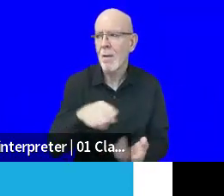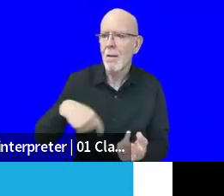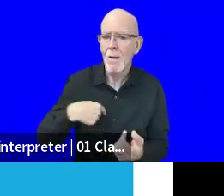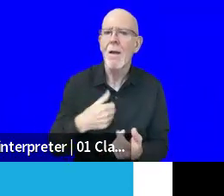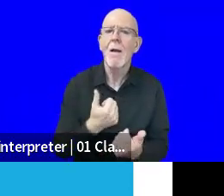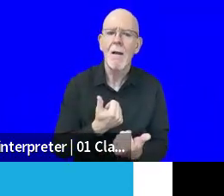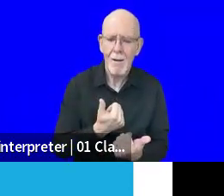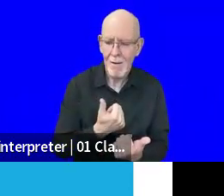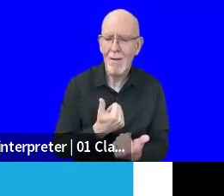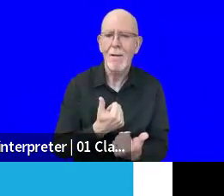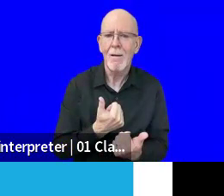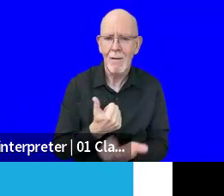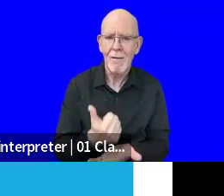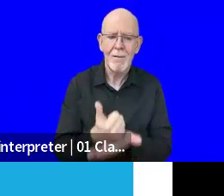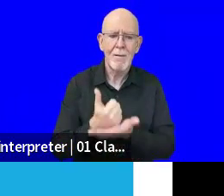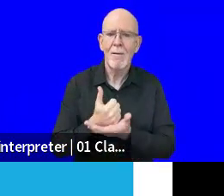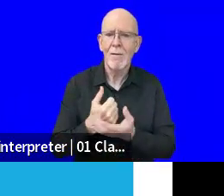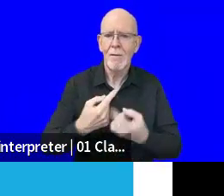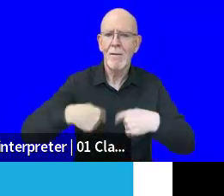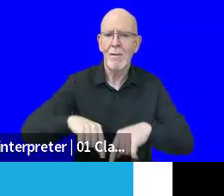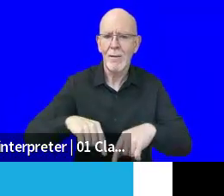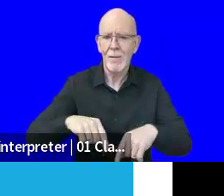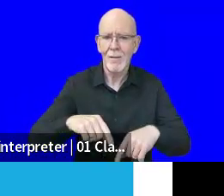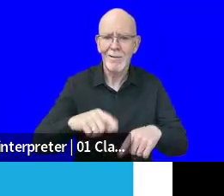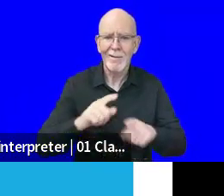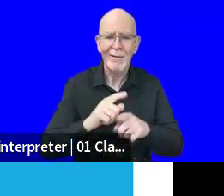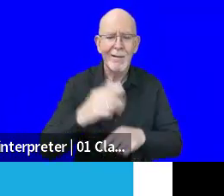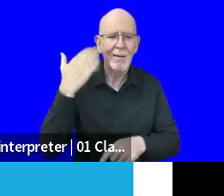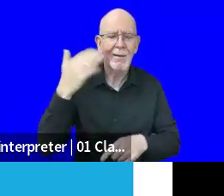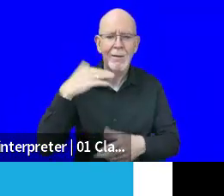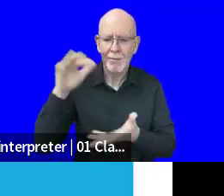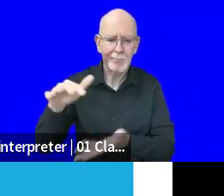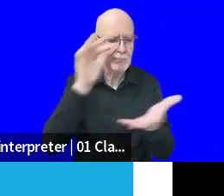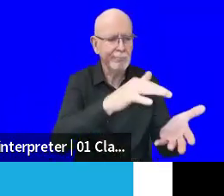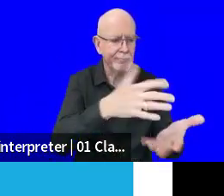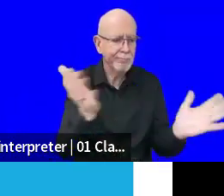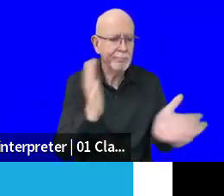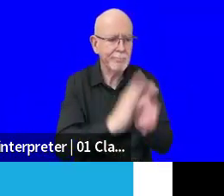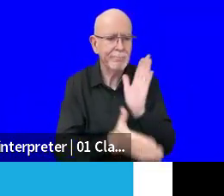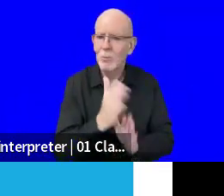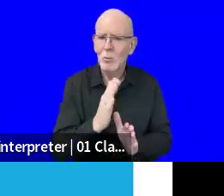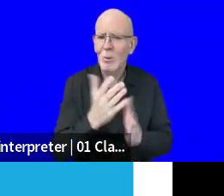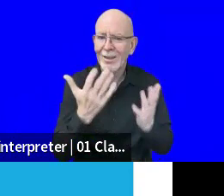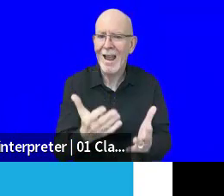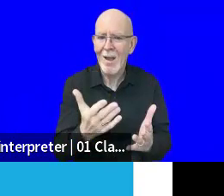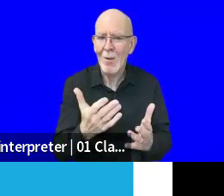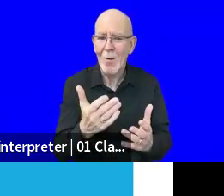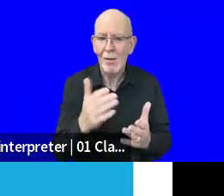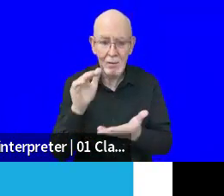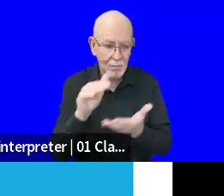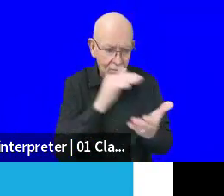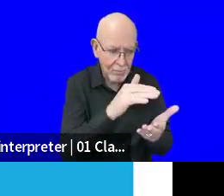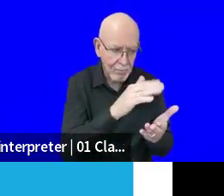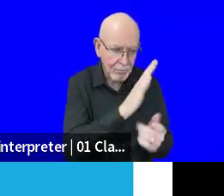approach towards targeted packages of social protection measures. And of course, the aim of